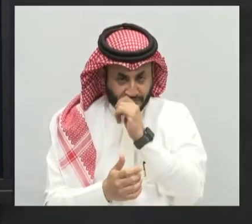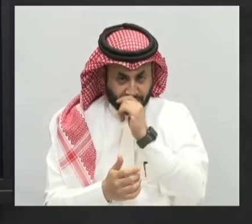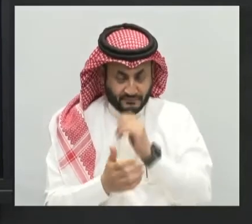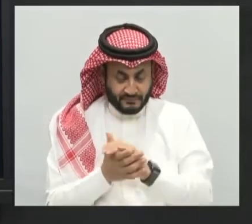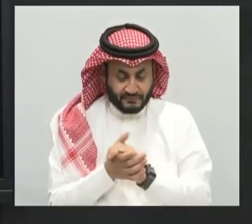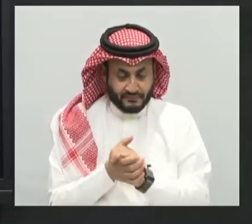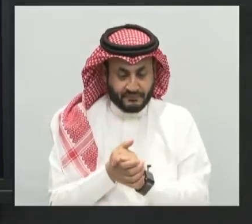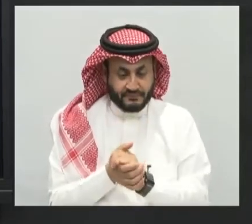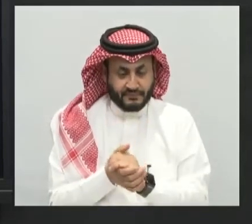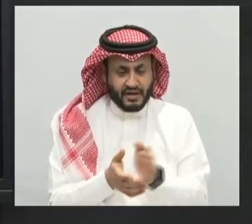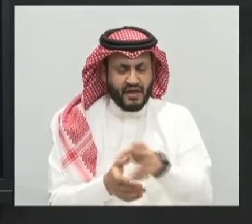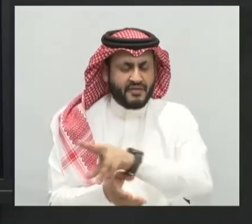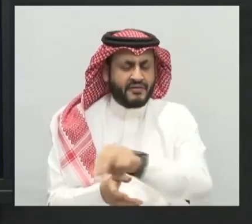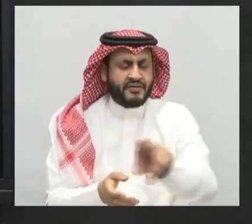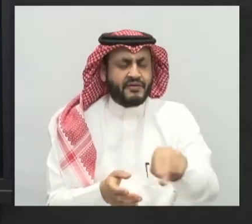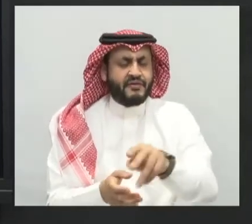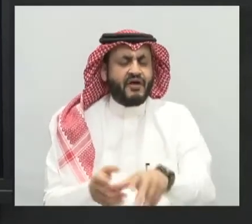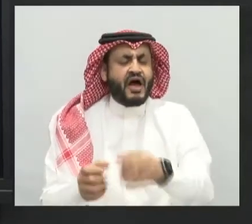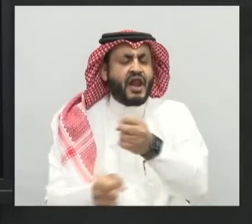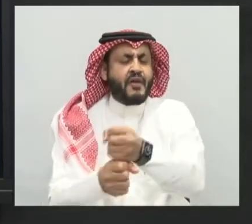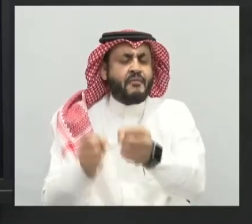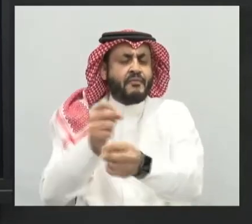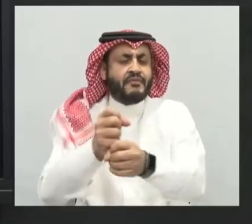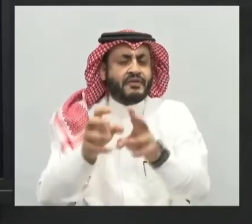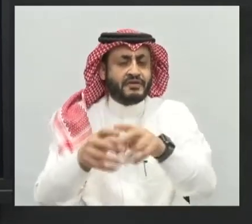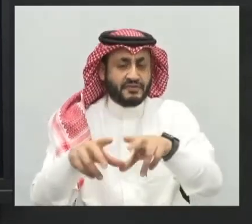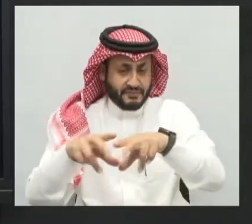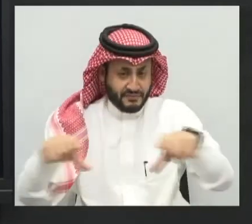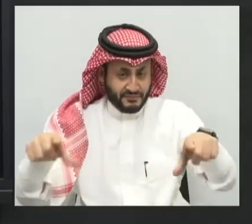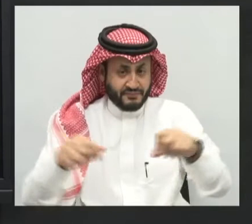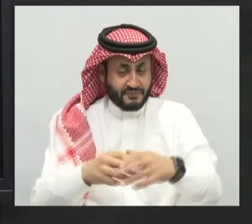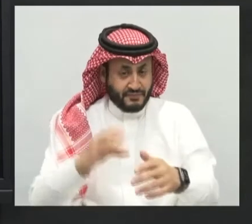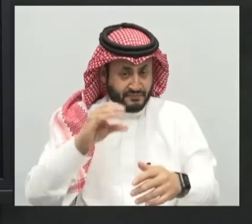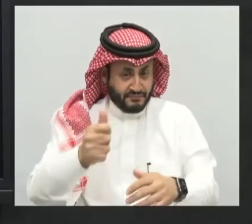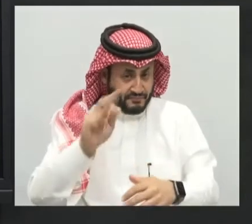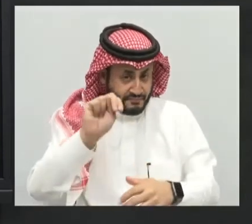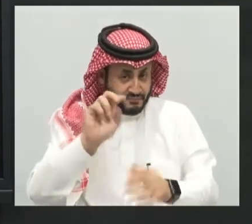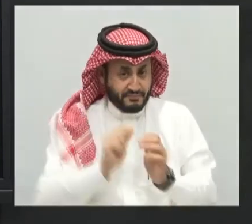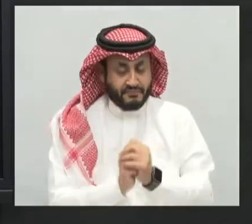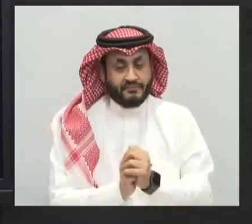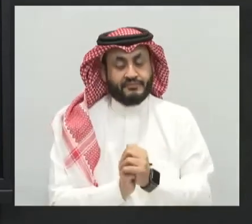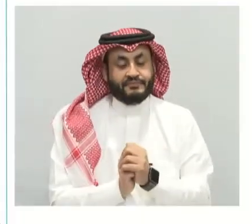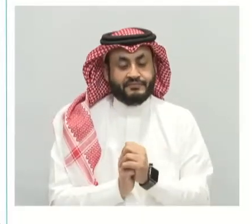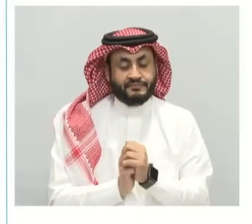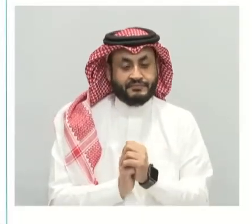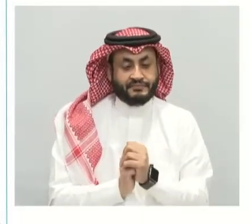rollerblade. So this is an example on how can we form a sentence when we use the modal